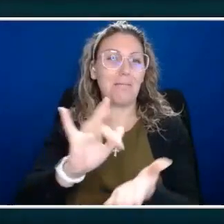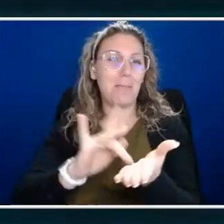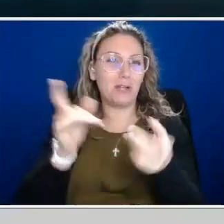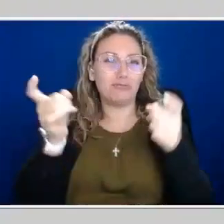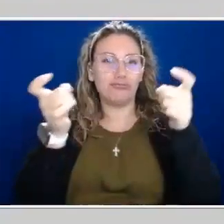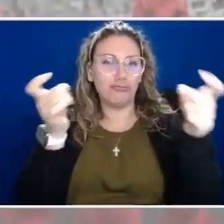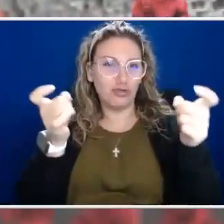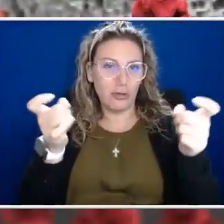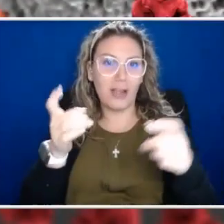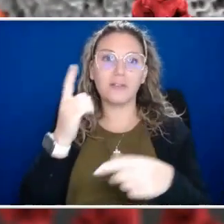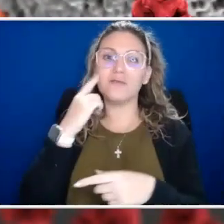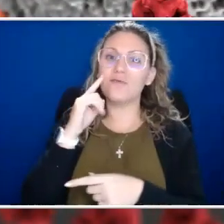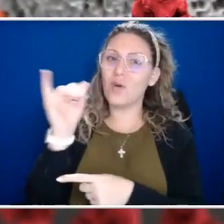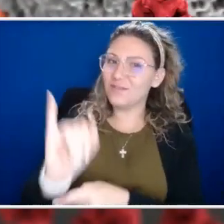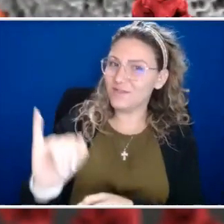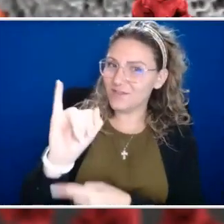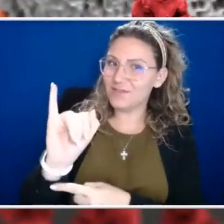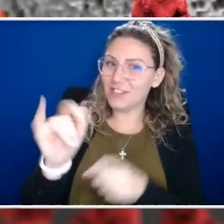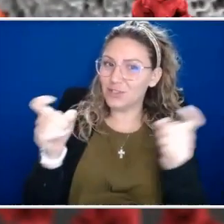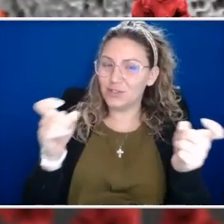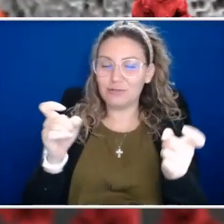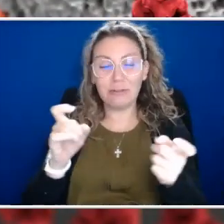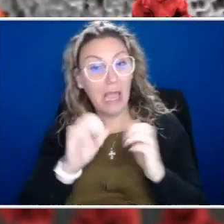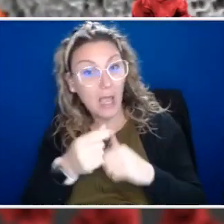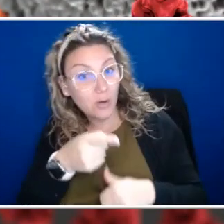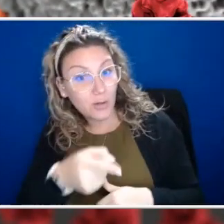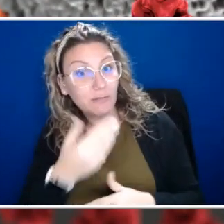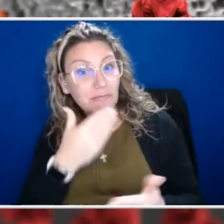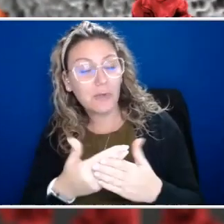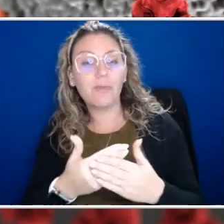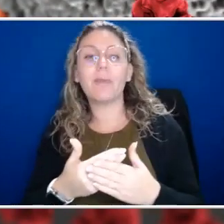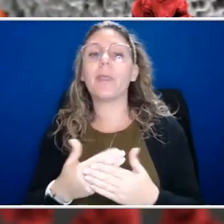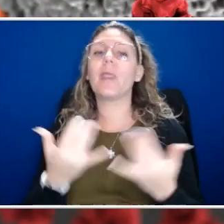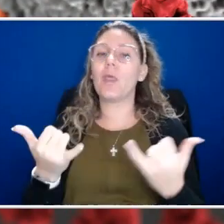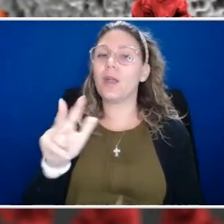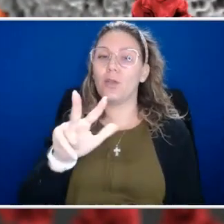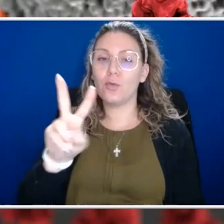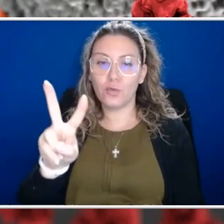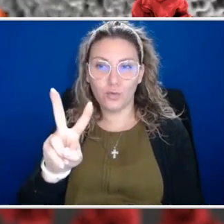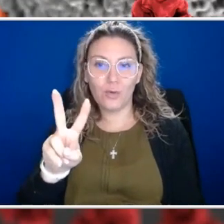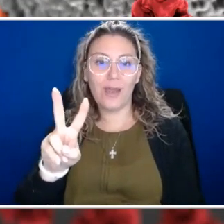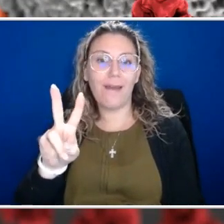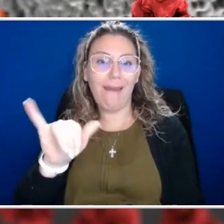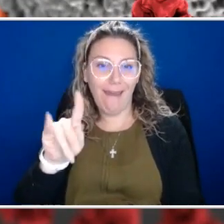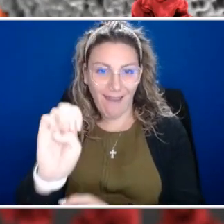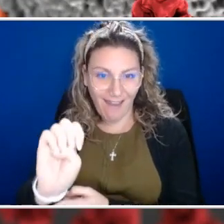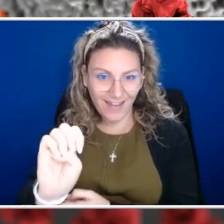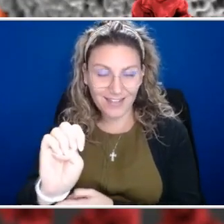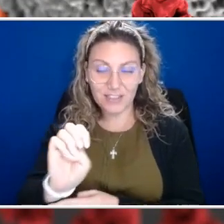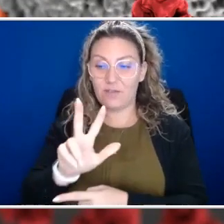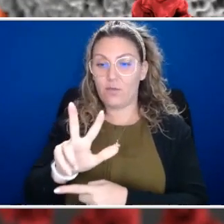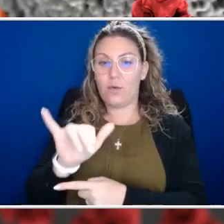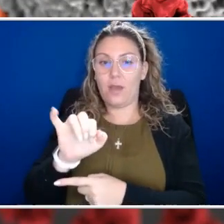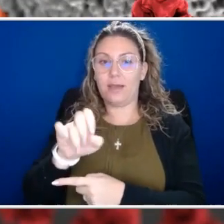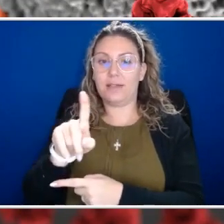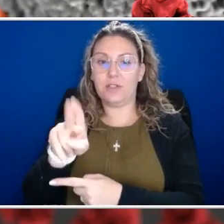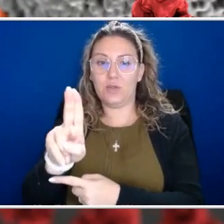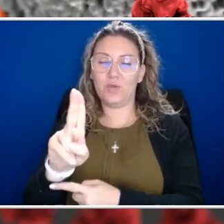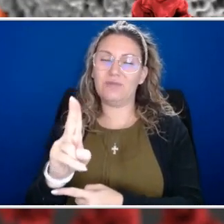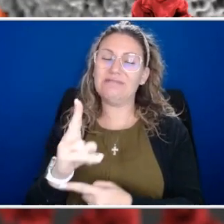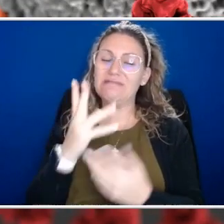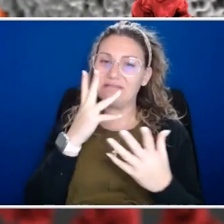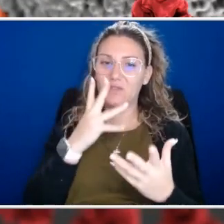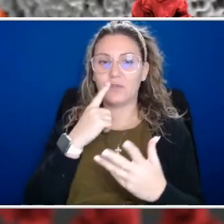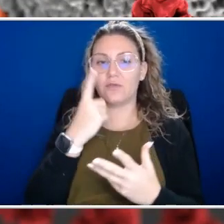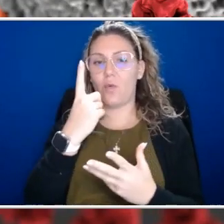count this morning. How are you? Yeah, hi, good. So right now, 32 active patients in the hospital, 3 in the ICU, unfortunately 1 on the ventilator.